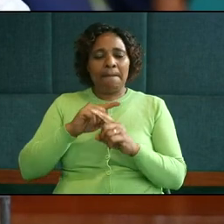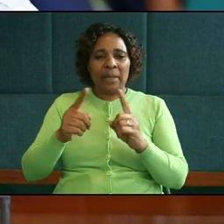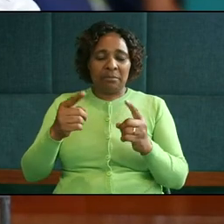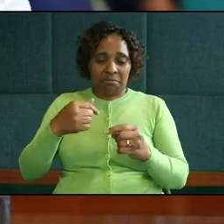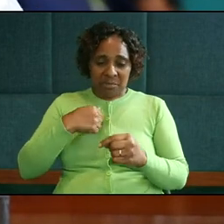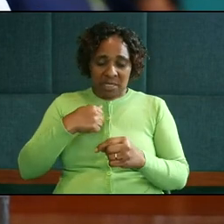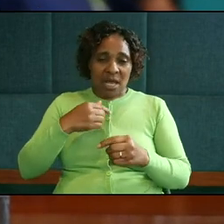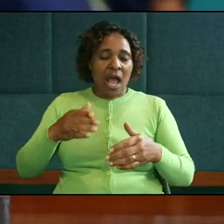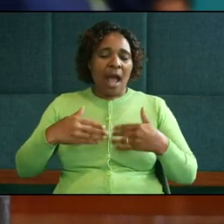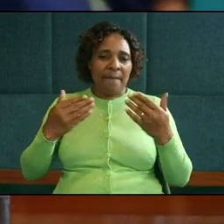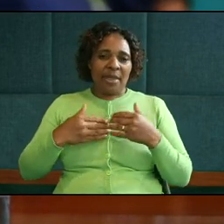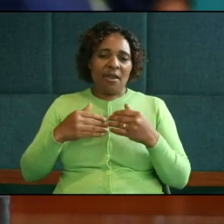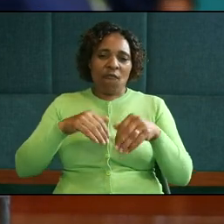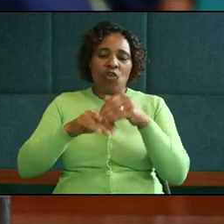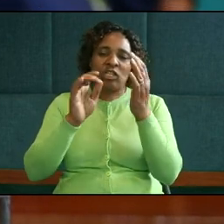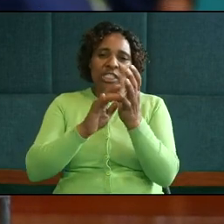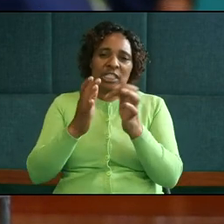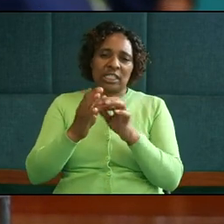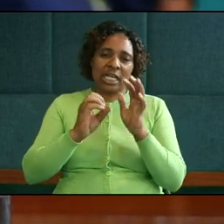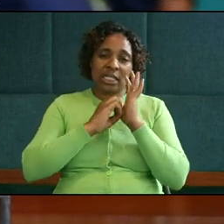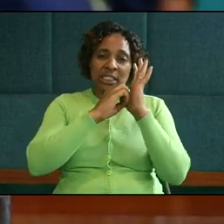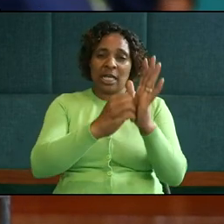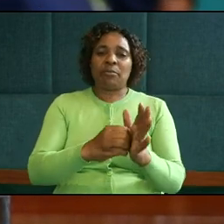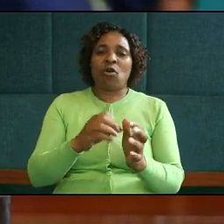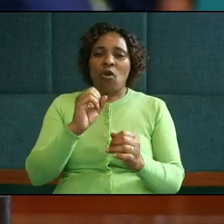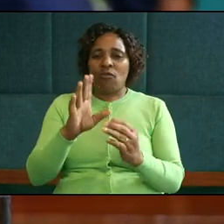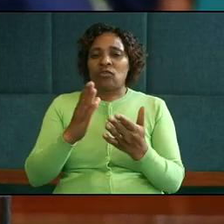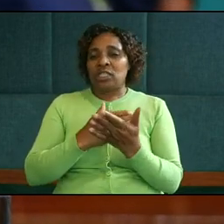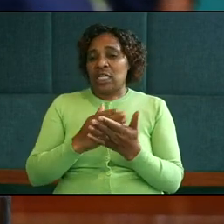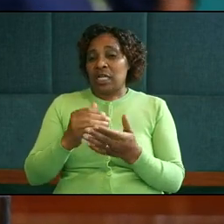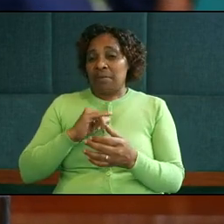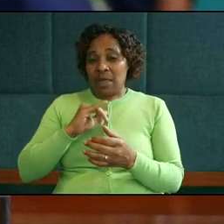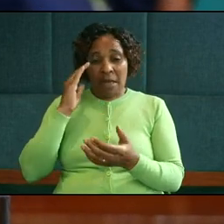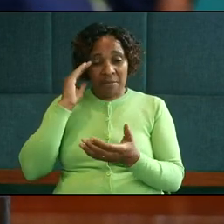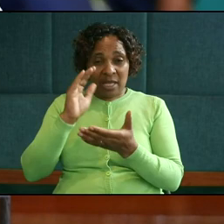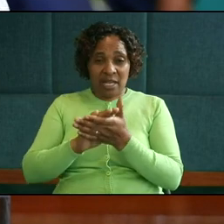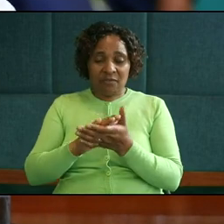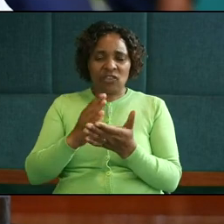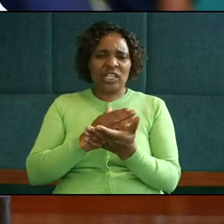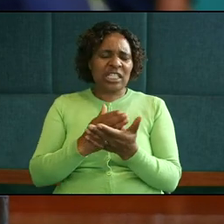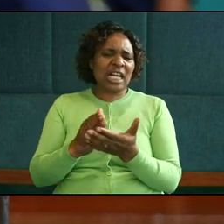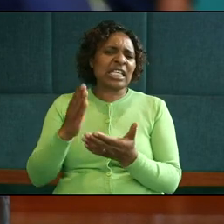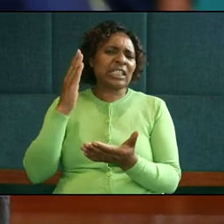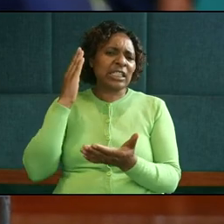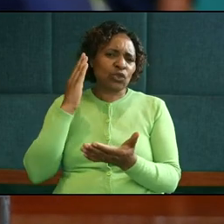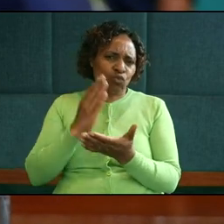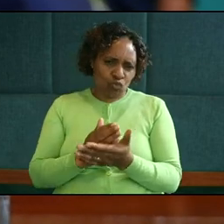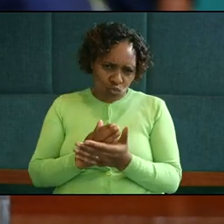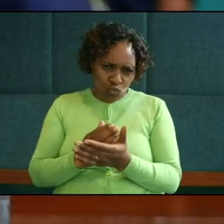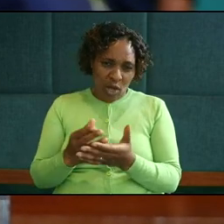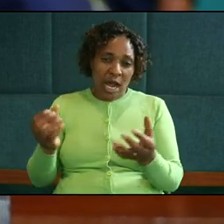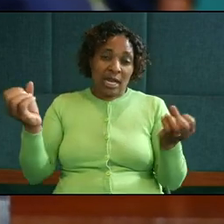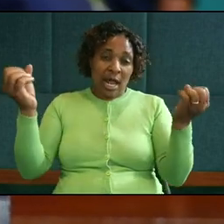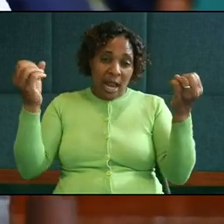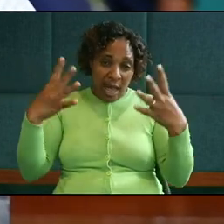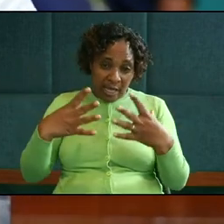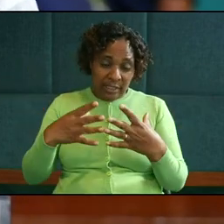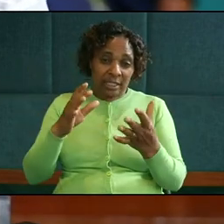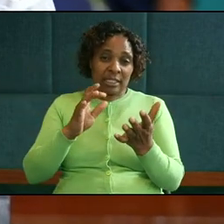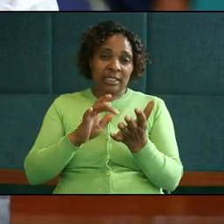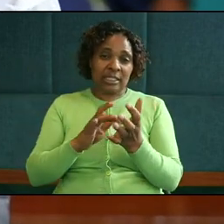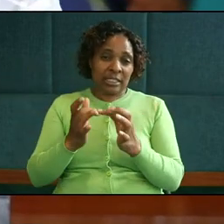I can follow Jesus' example of sharing. I believe that I'm sharing the light of Jesus with my